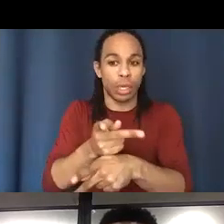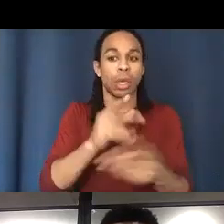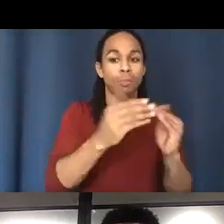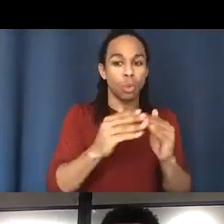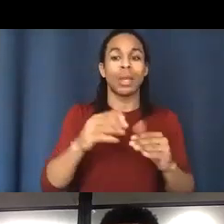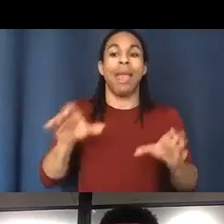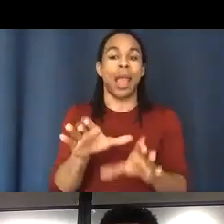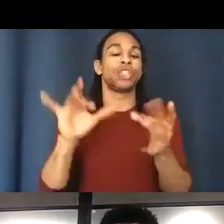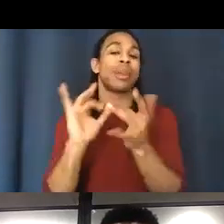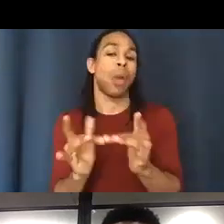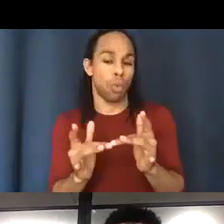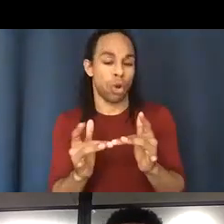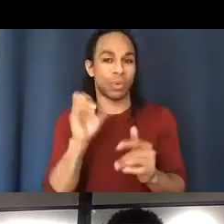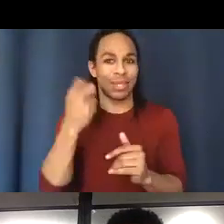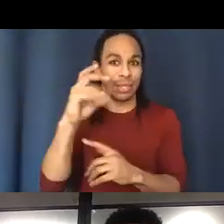to COVID-19.